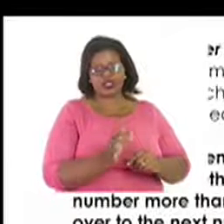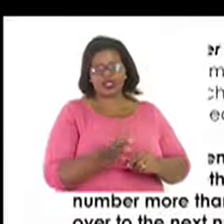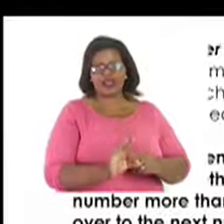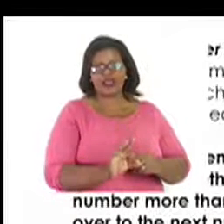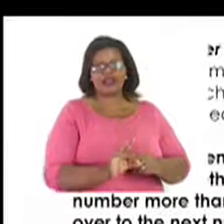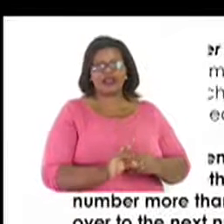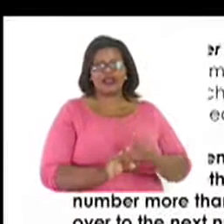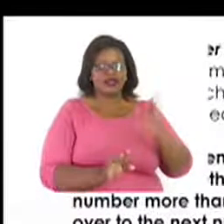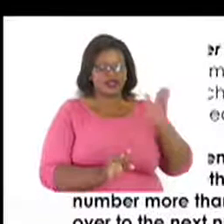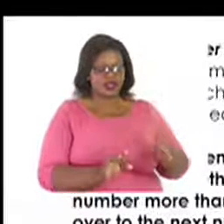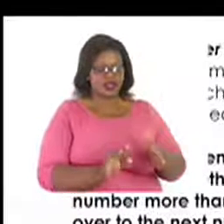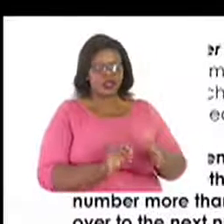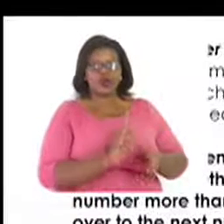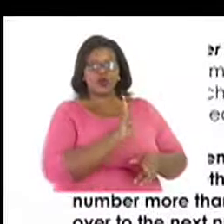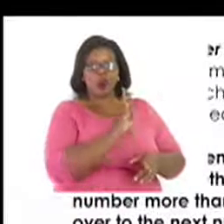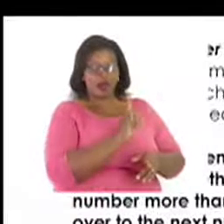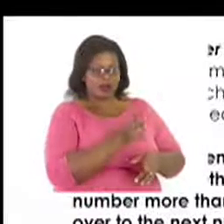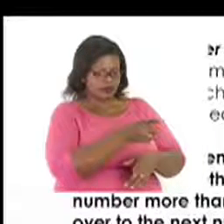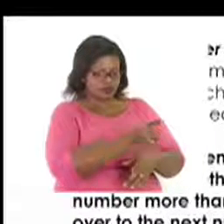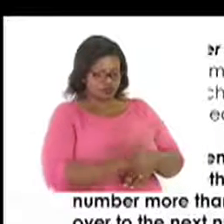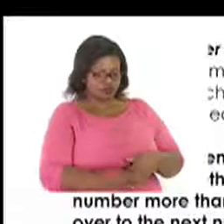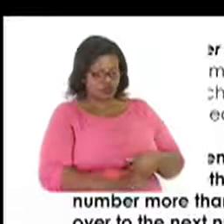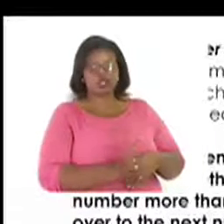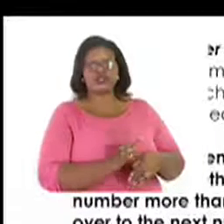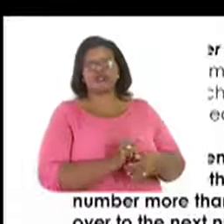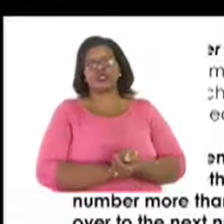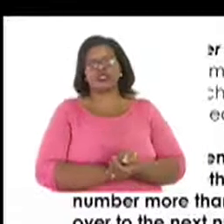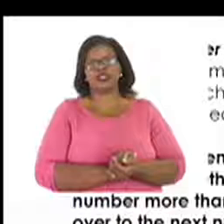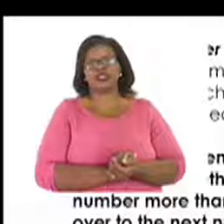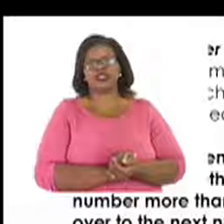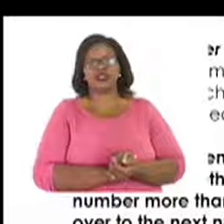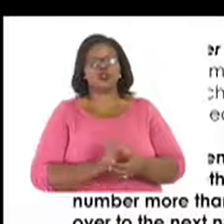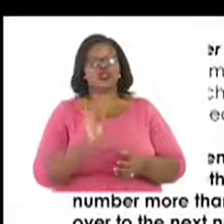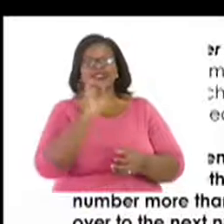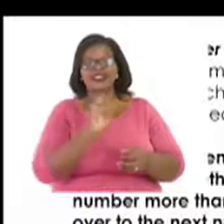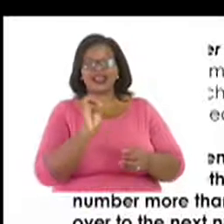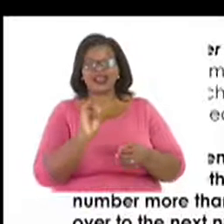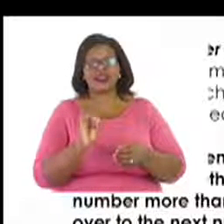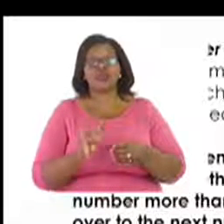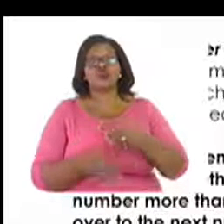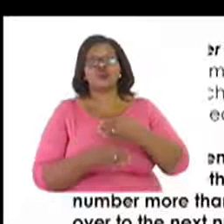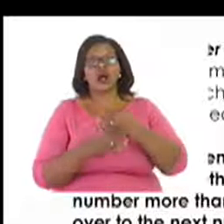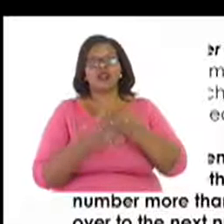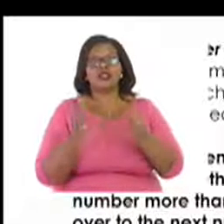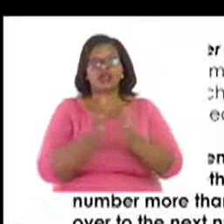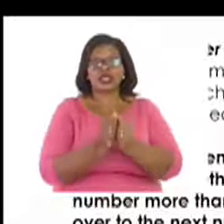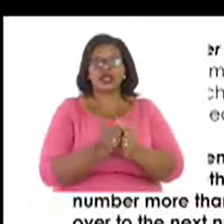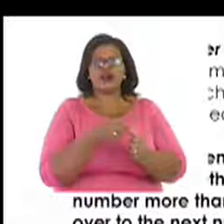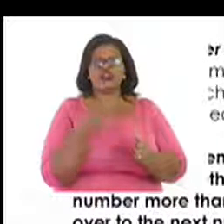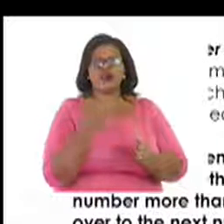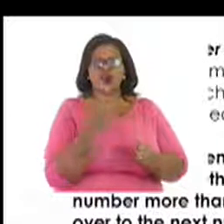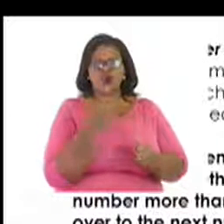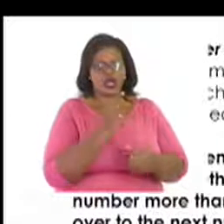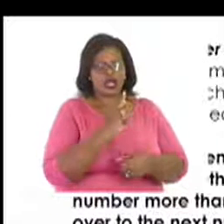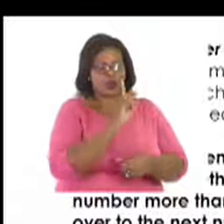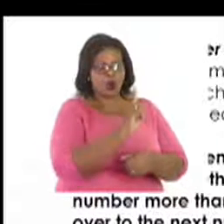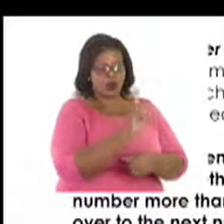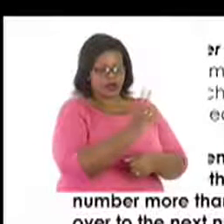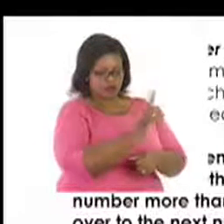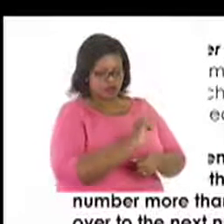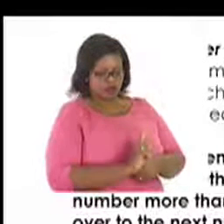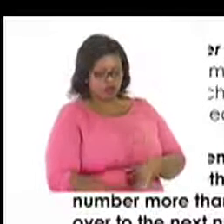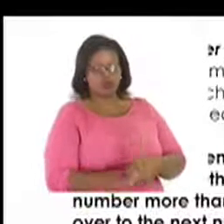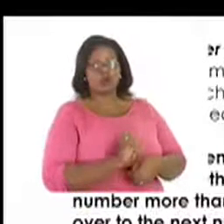our 10,000s. There's nothing carried over, and we only got 1 10,000, and